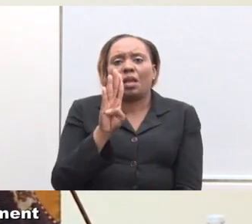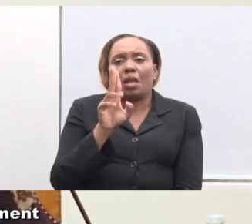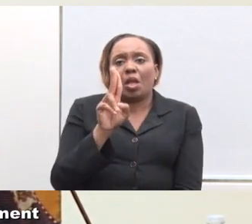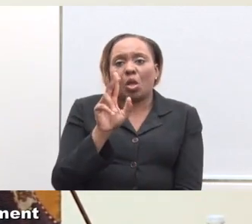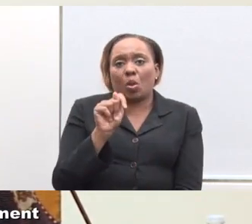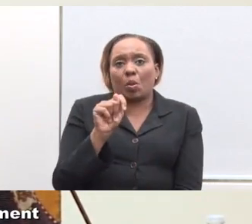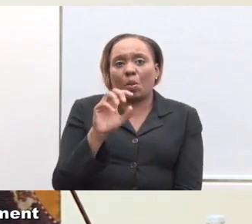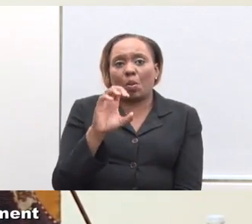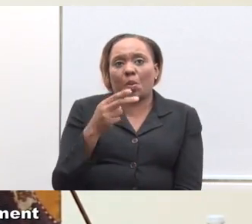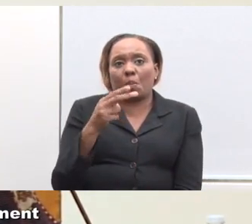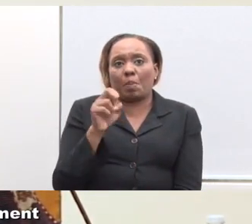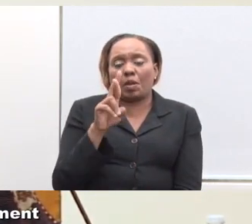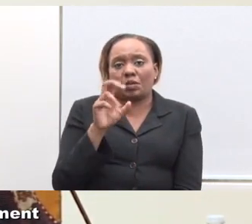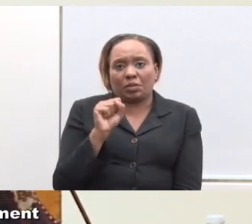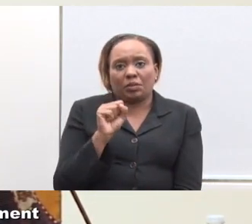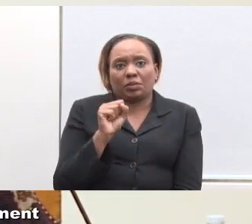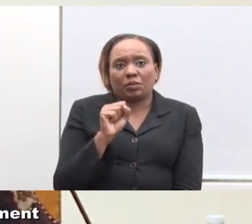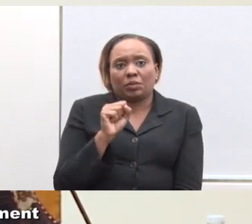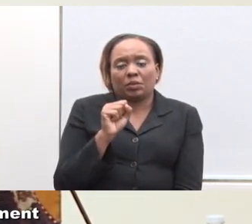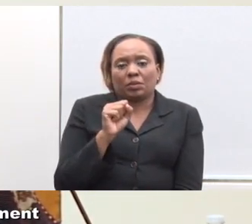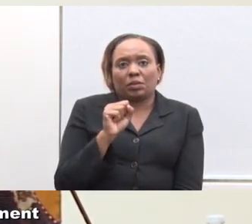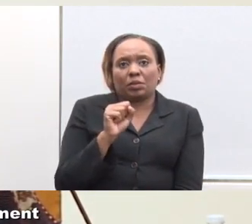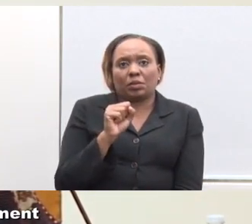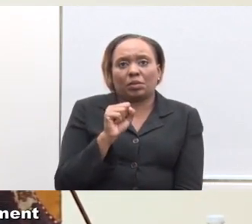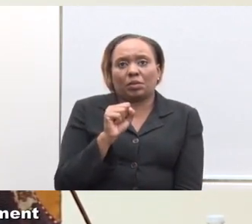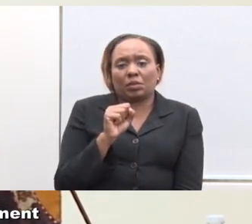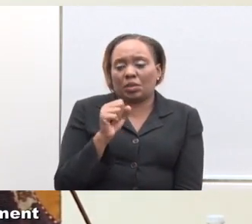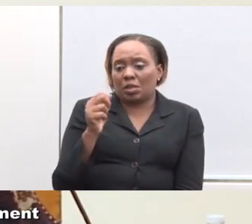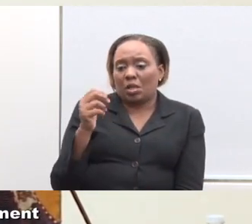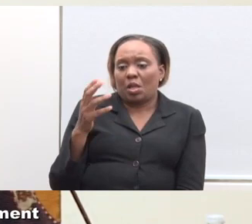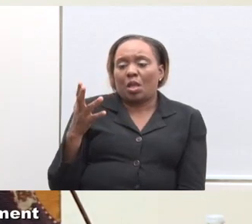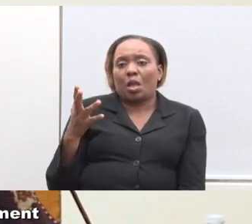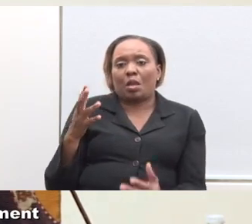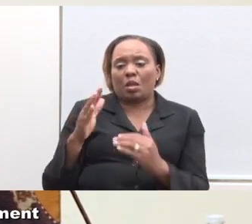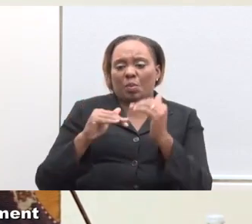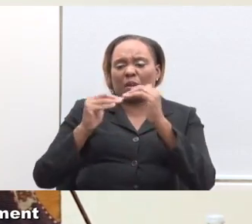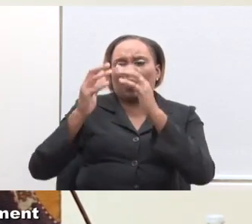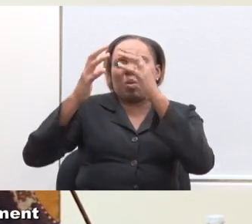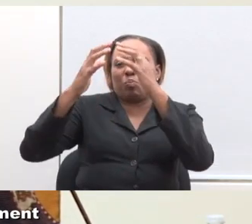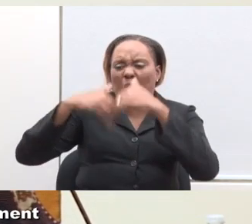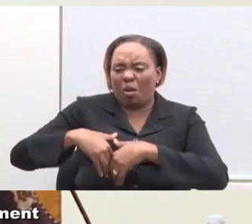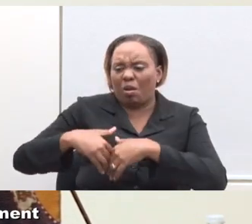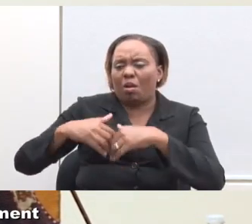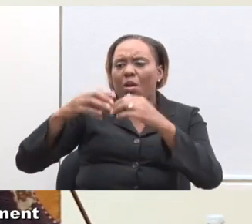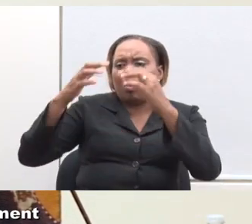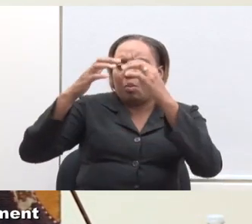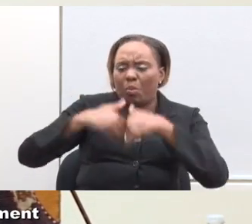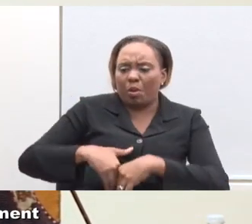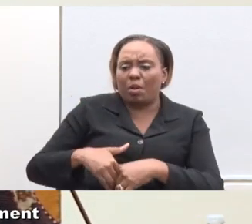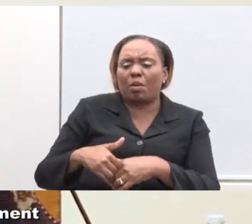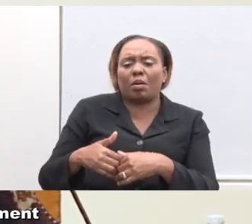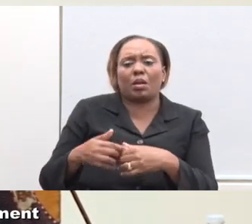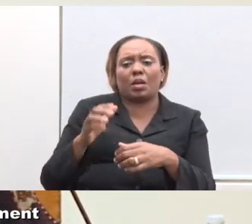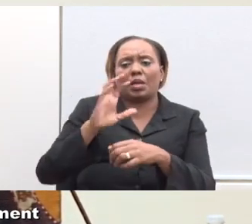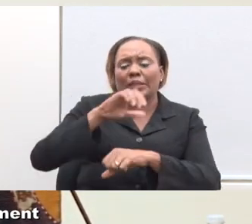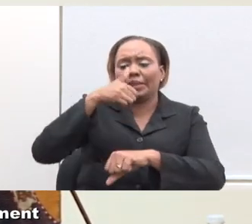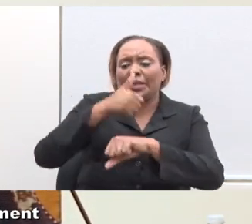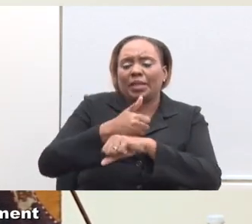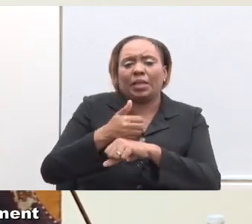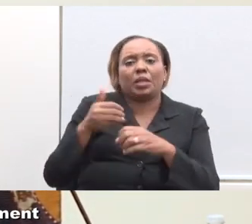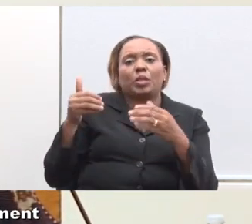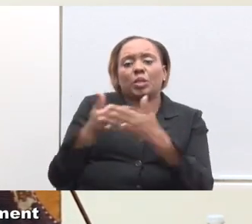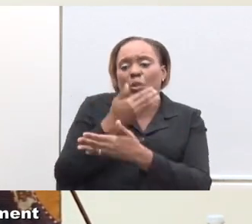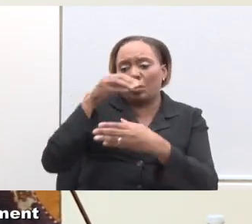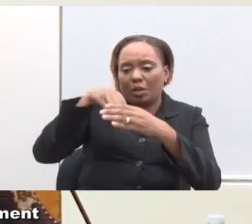and others, and to knock down there and to be able to create a proper entrance and to help them landscape Temple